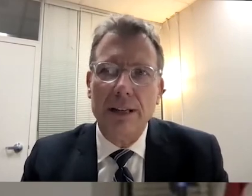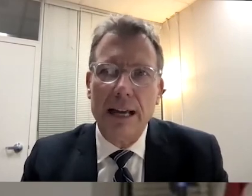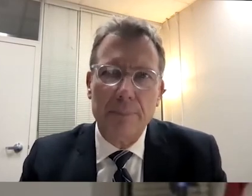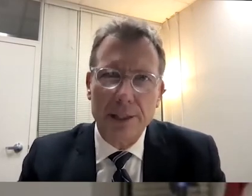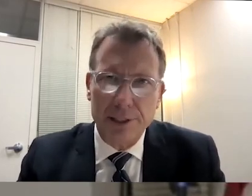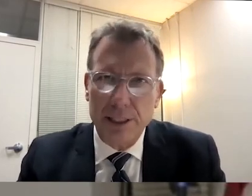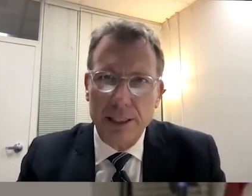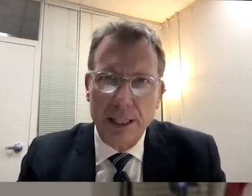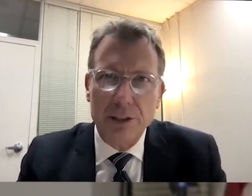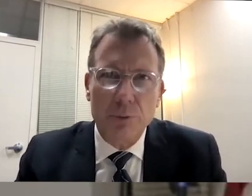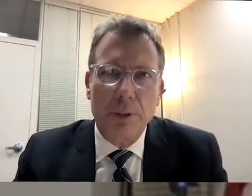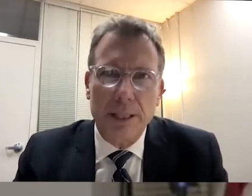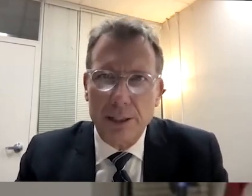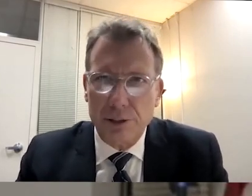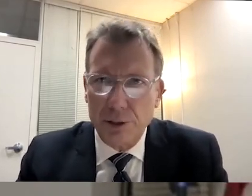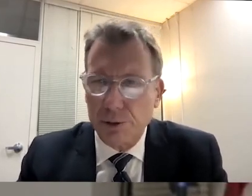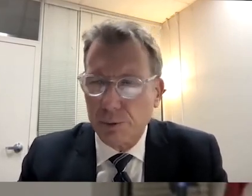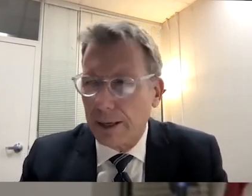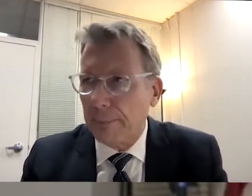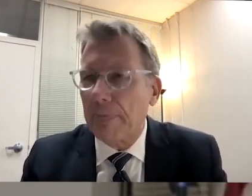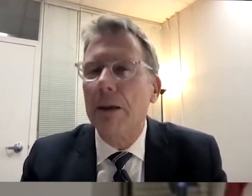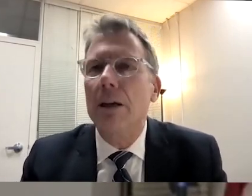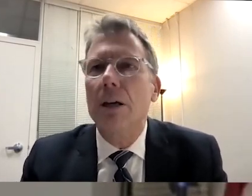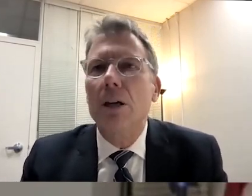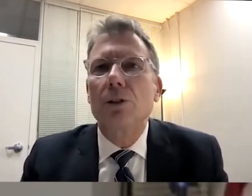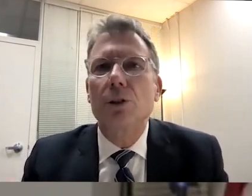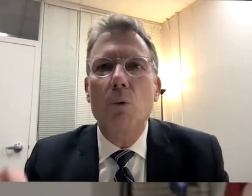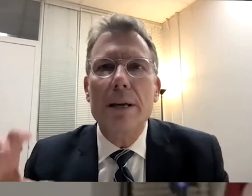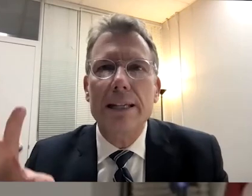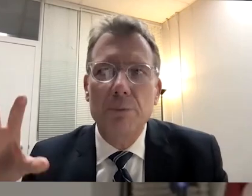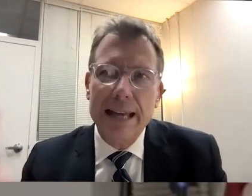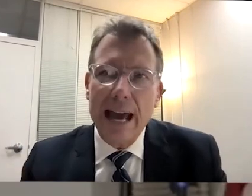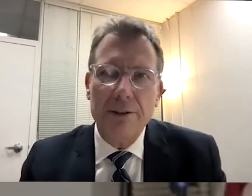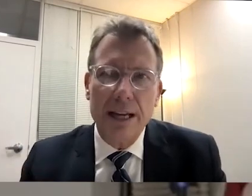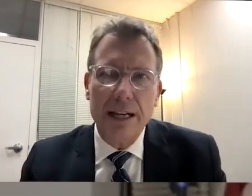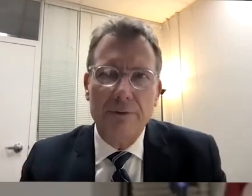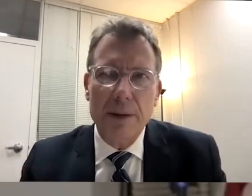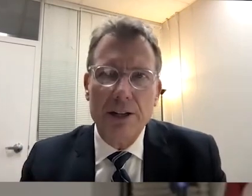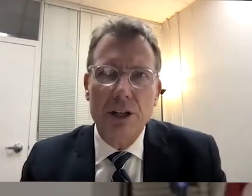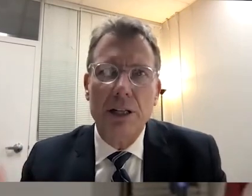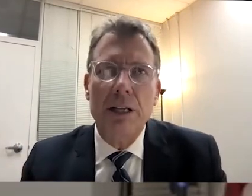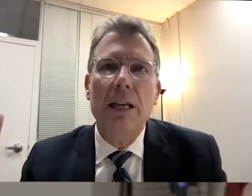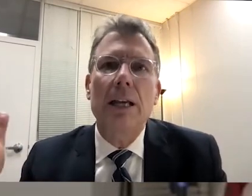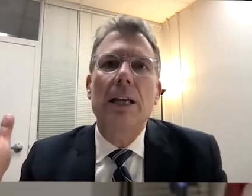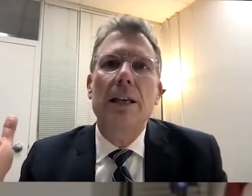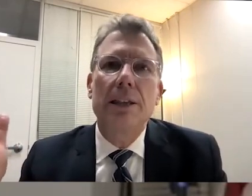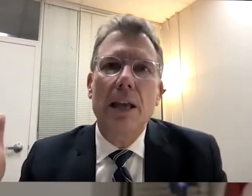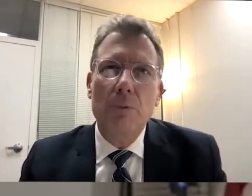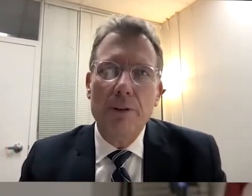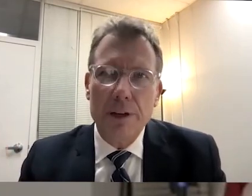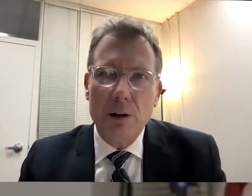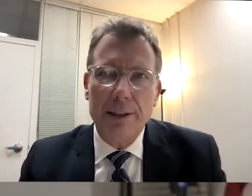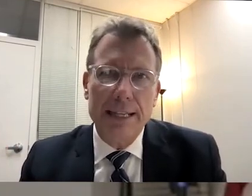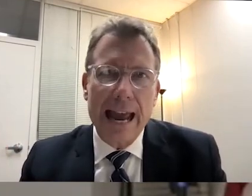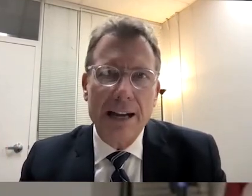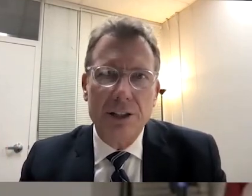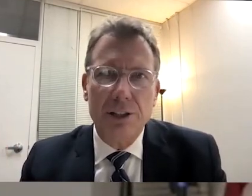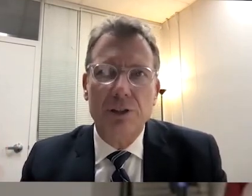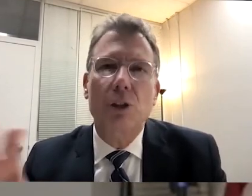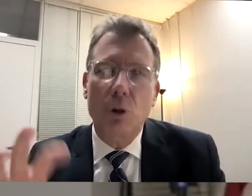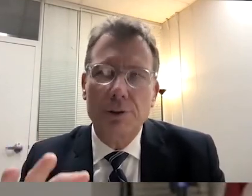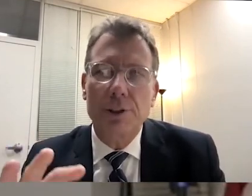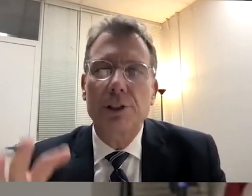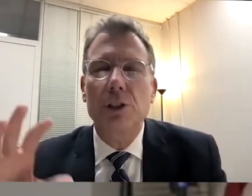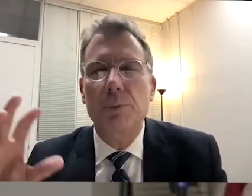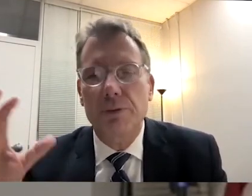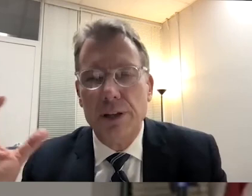the LCAP as the unduplicated students, right? So we gather that information, then we figure out the actions,